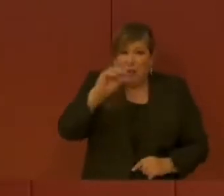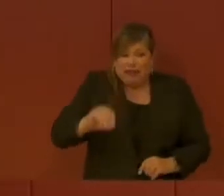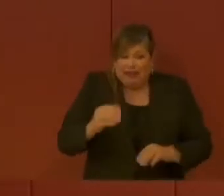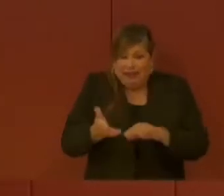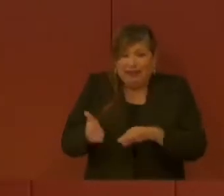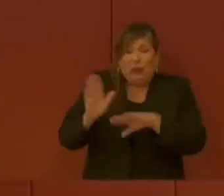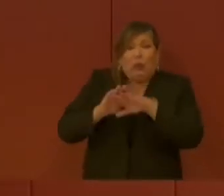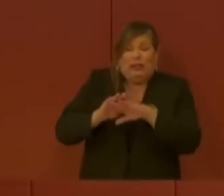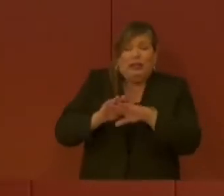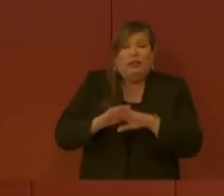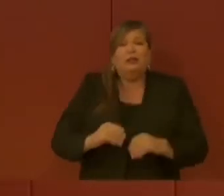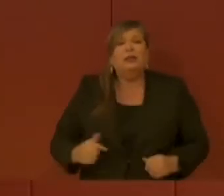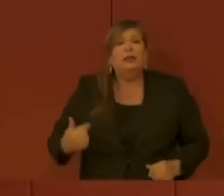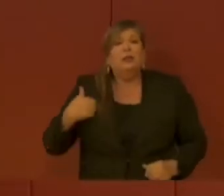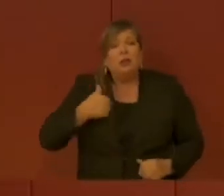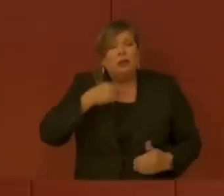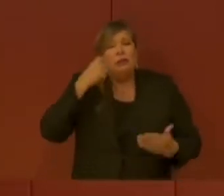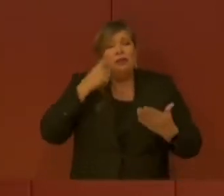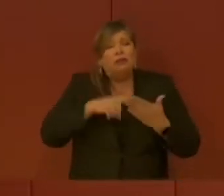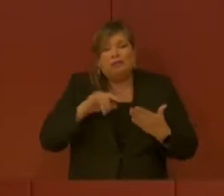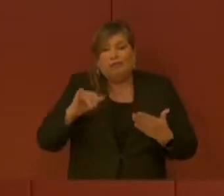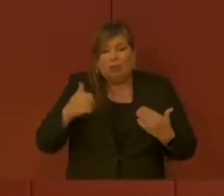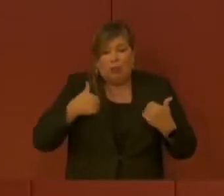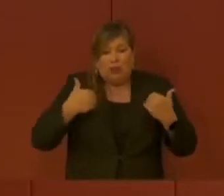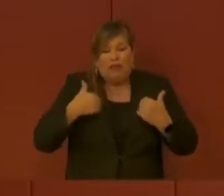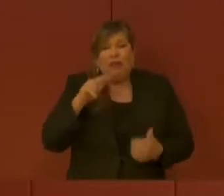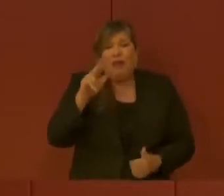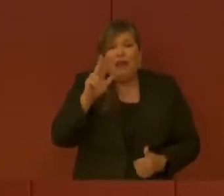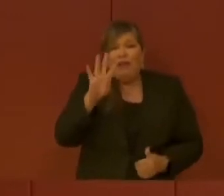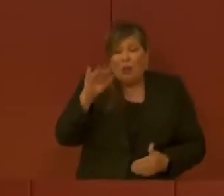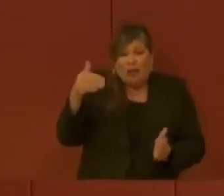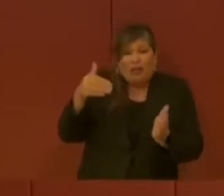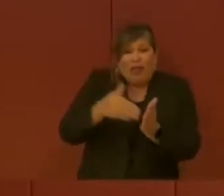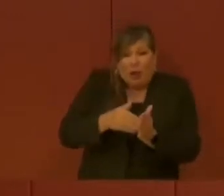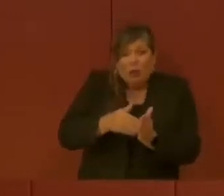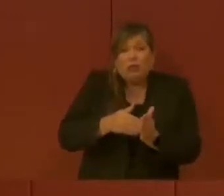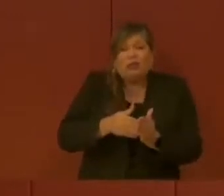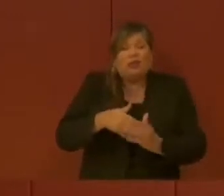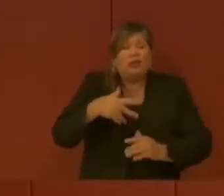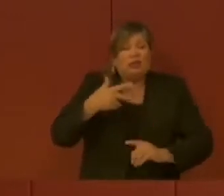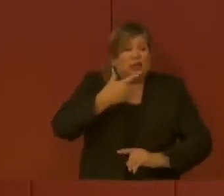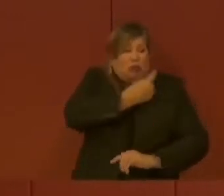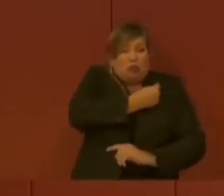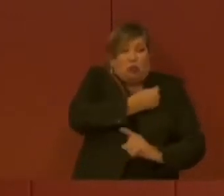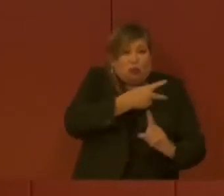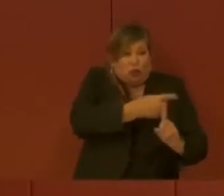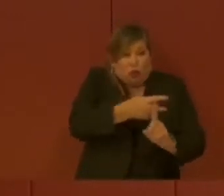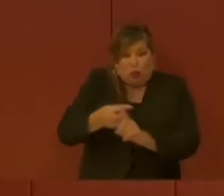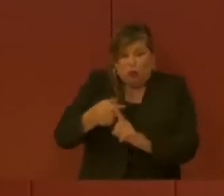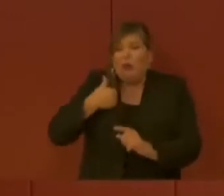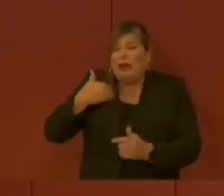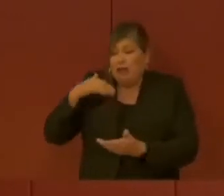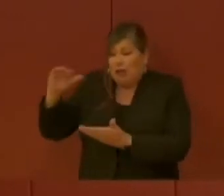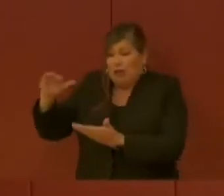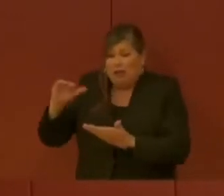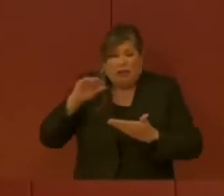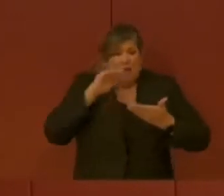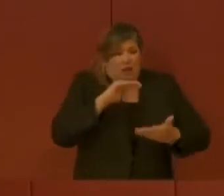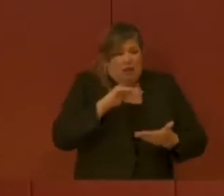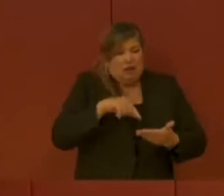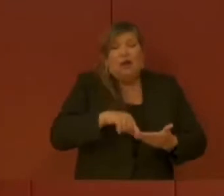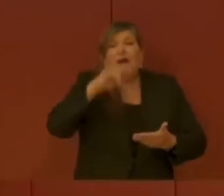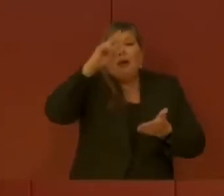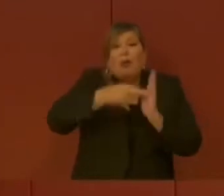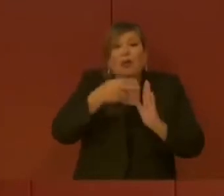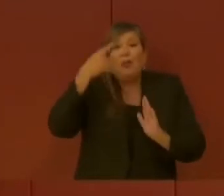identified 34,000 doses that we reallocated and reprioritized to our farm workers and food workers